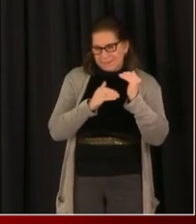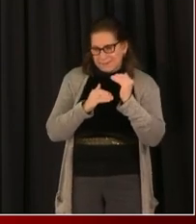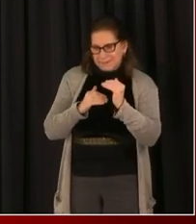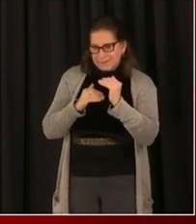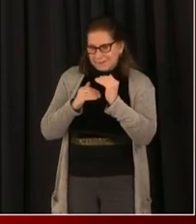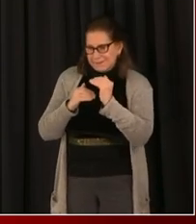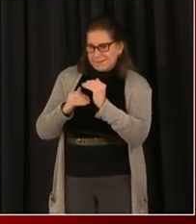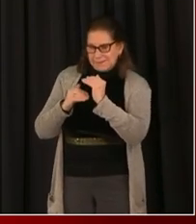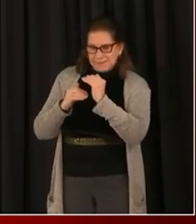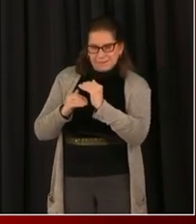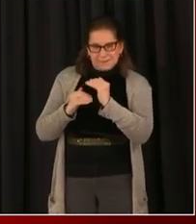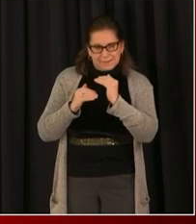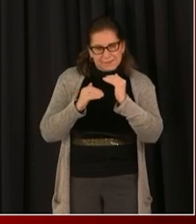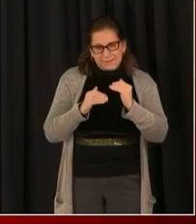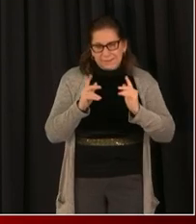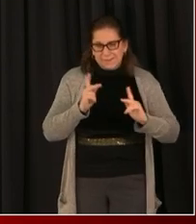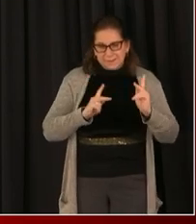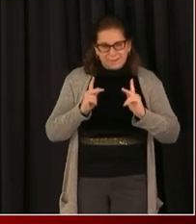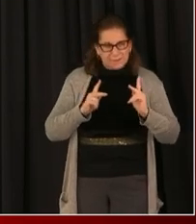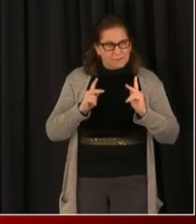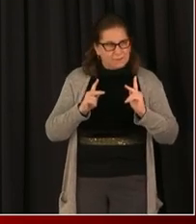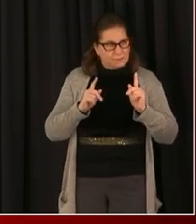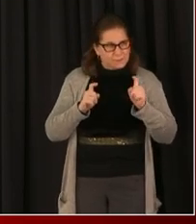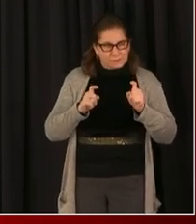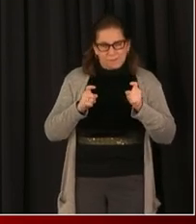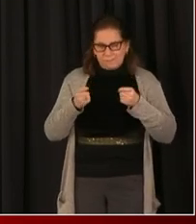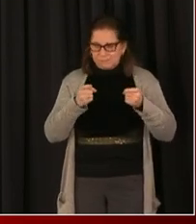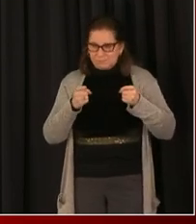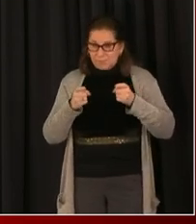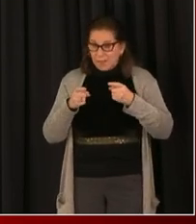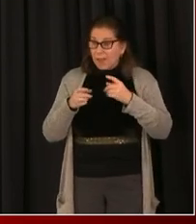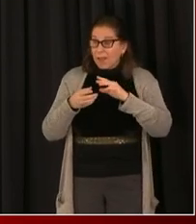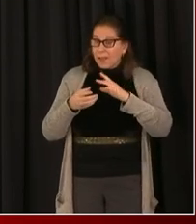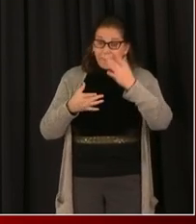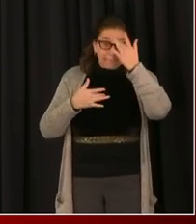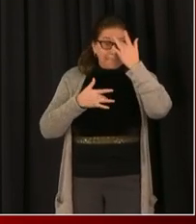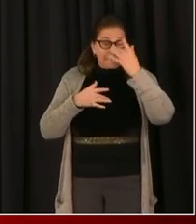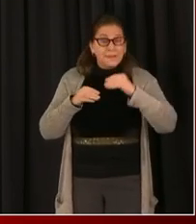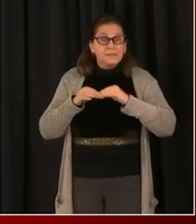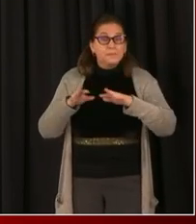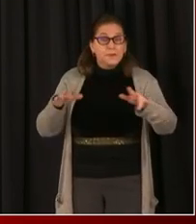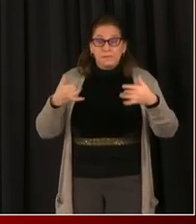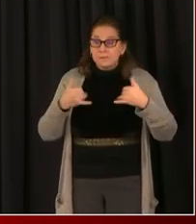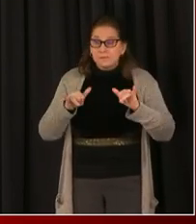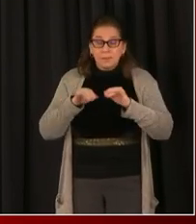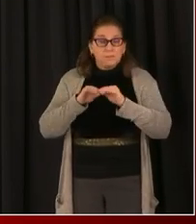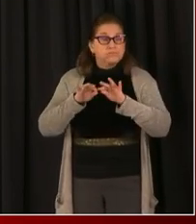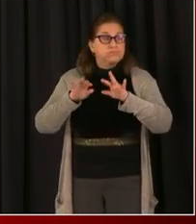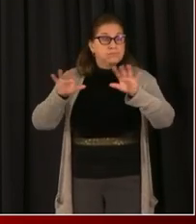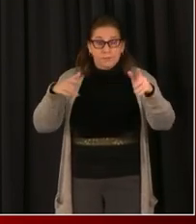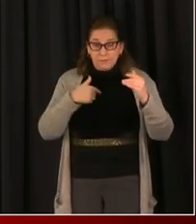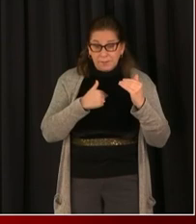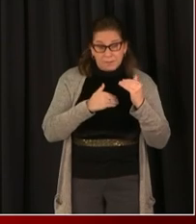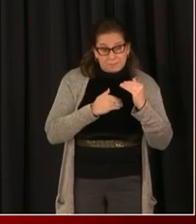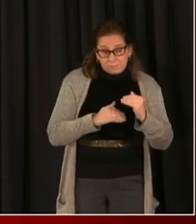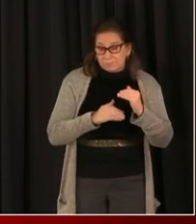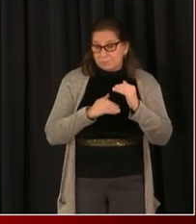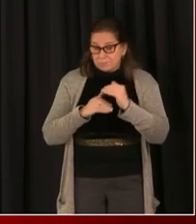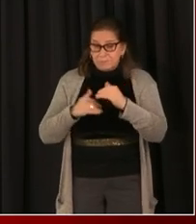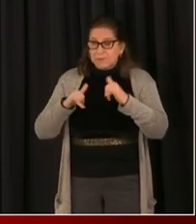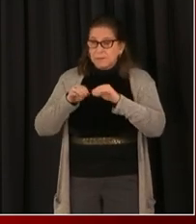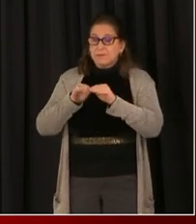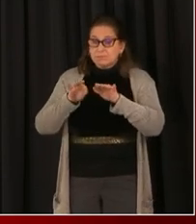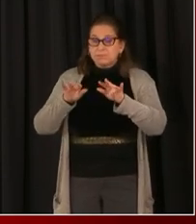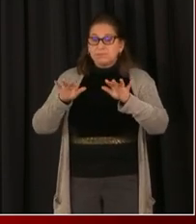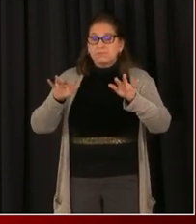the increase in cases. So I know the mayor has been giving some thoughts to this as well. And Deputy